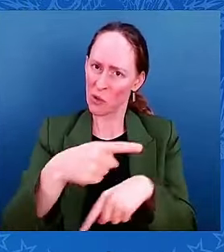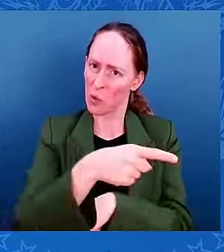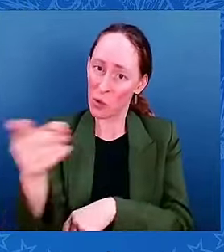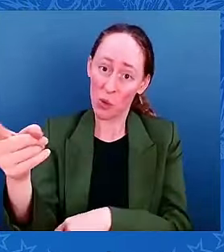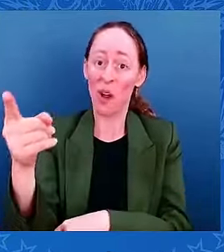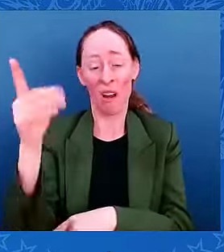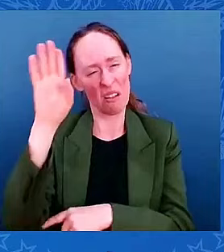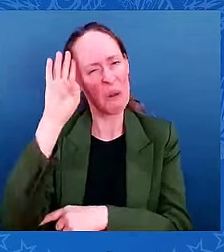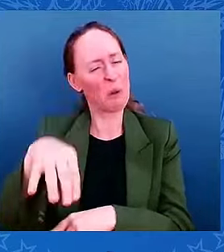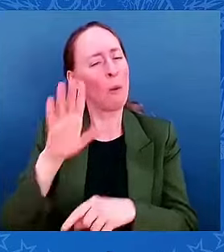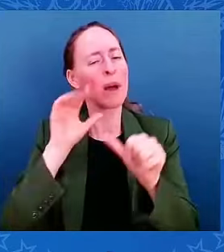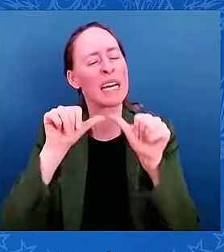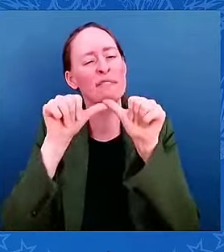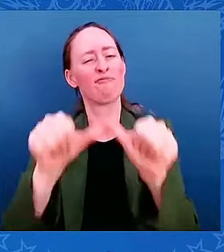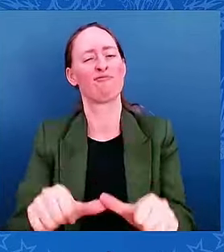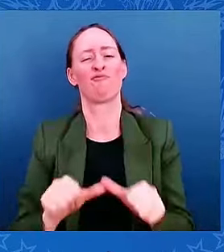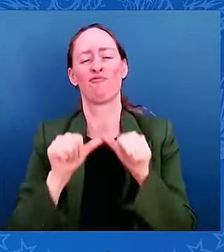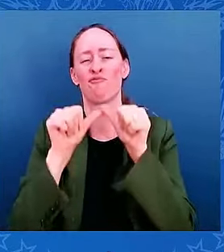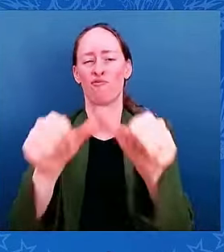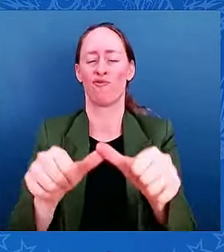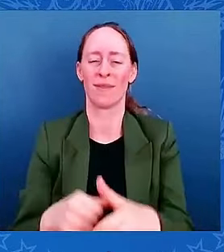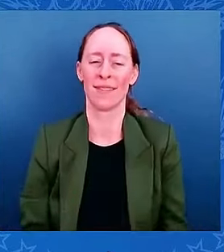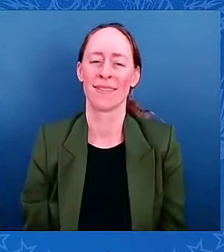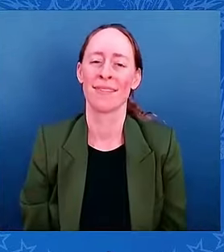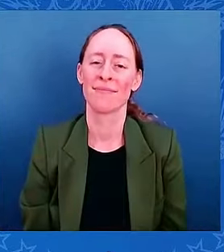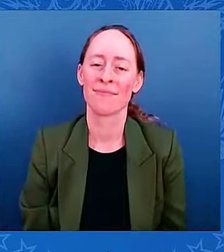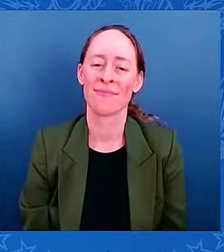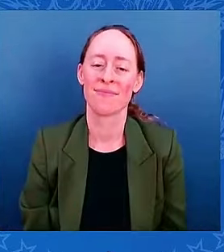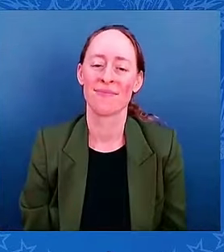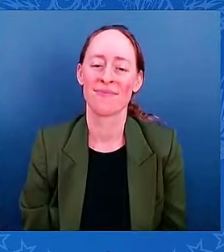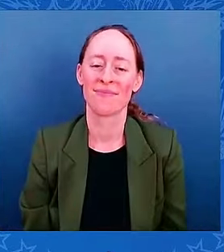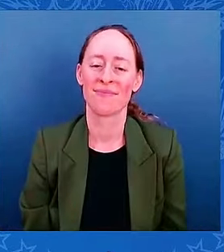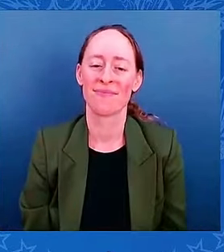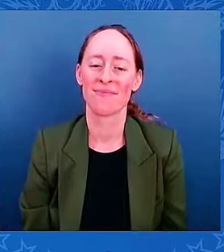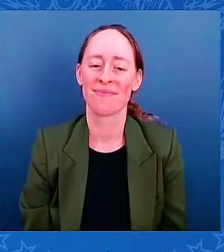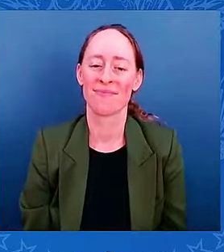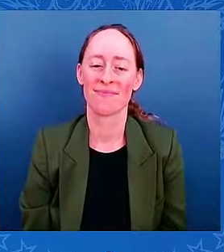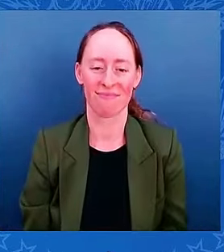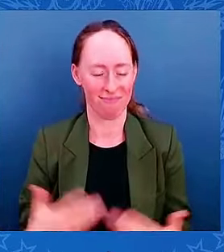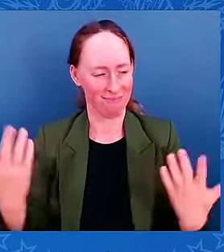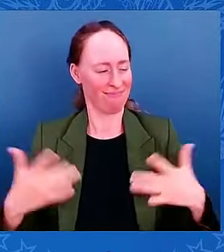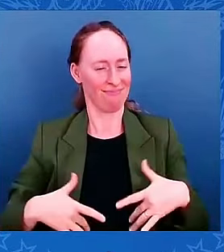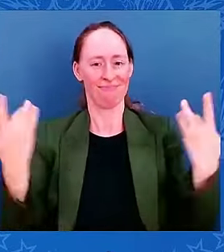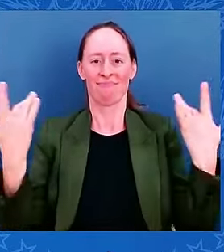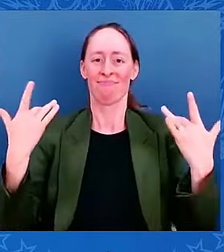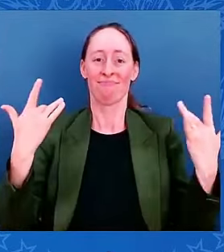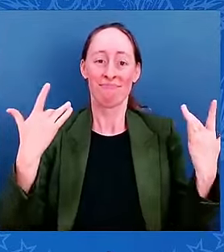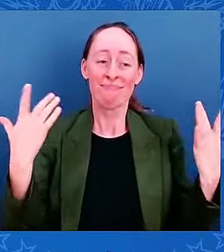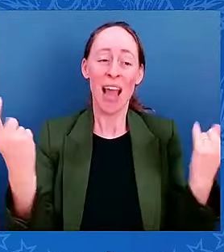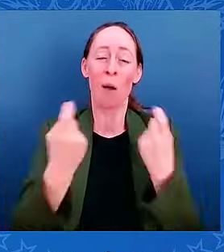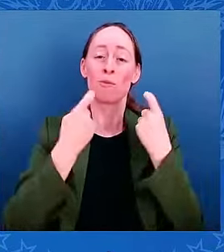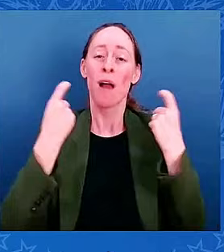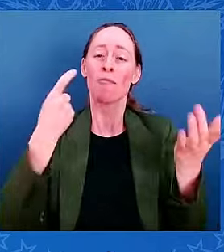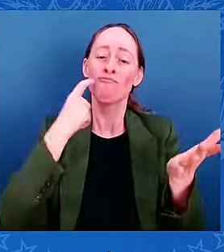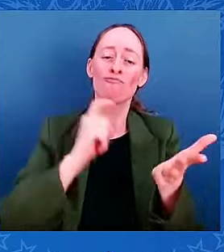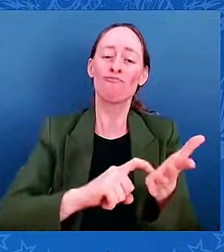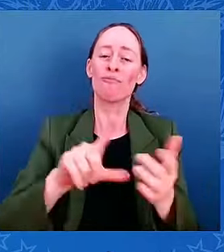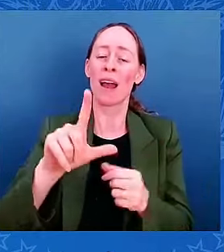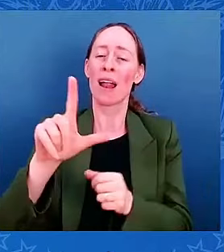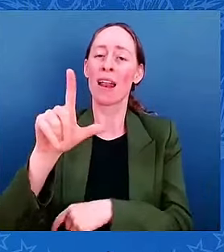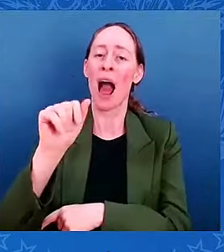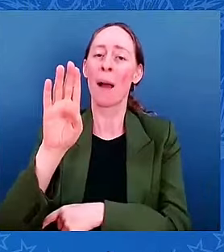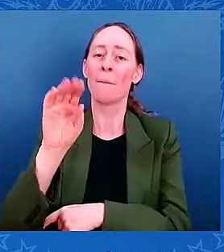Yeah. Folks, what a great way to cap off a Labor Day week. To be a proud union state of Michigan. Michigan, Michigan,